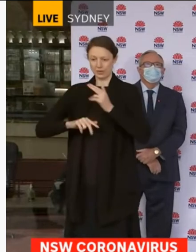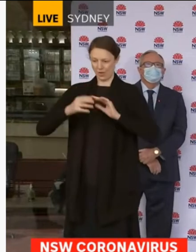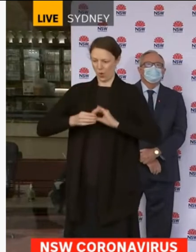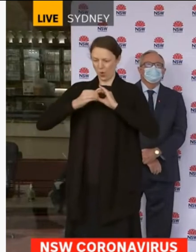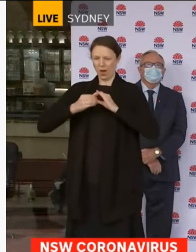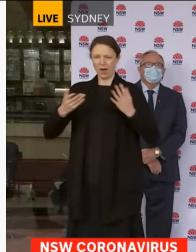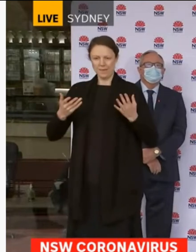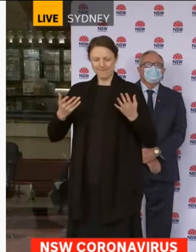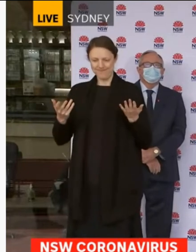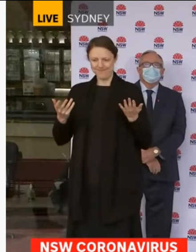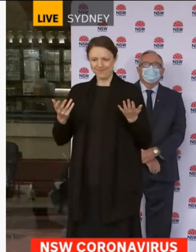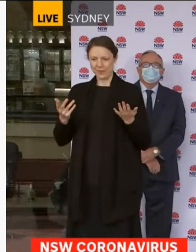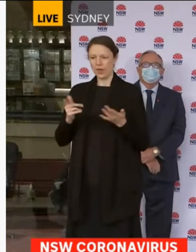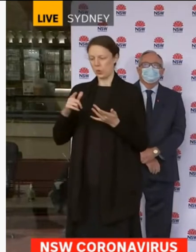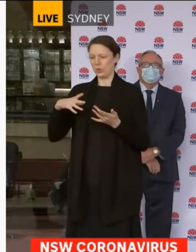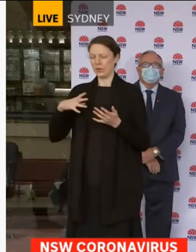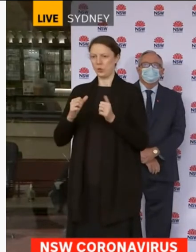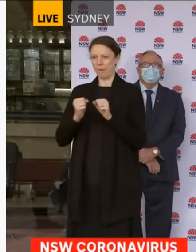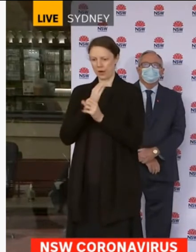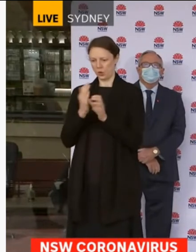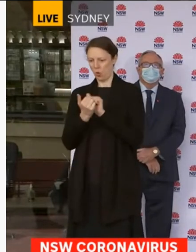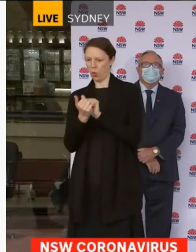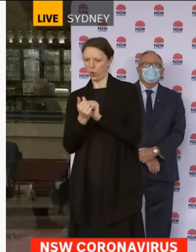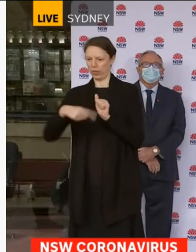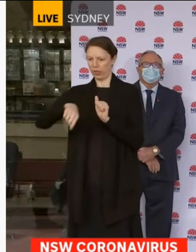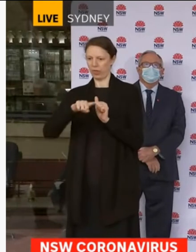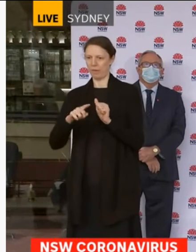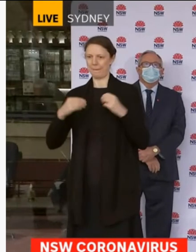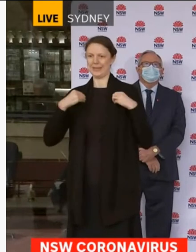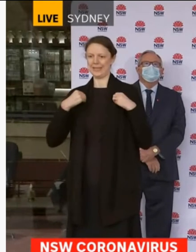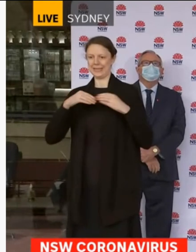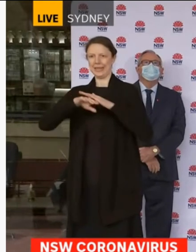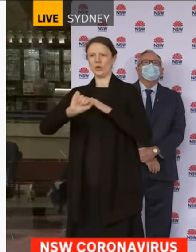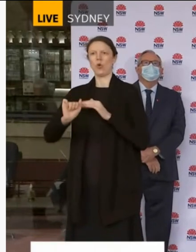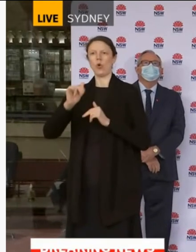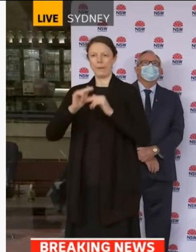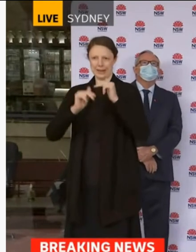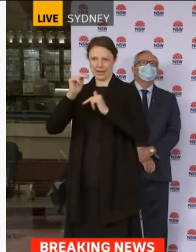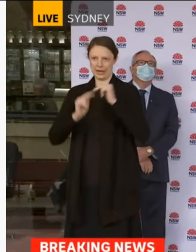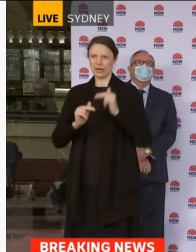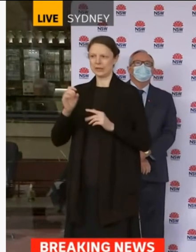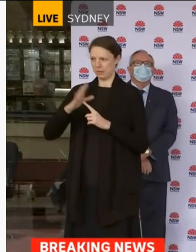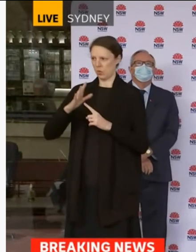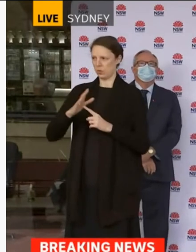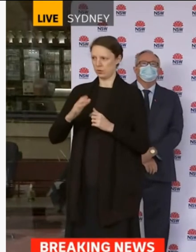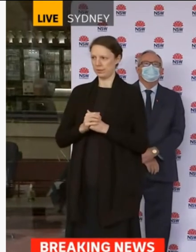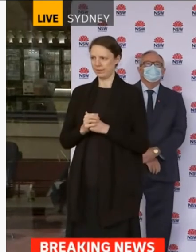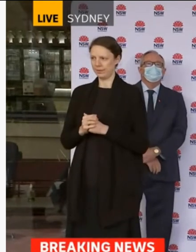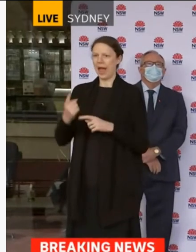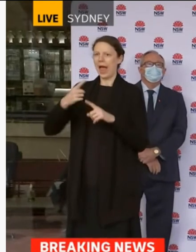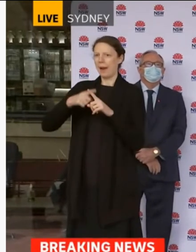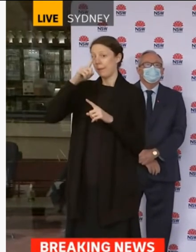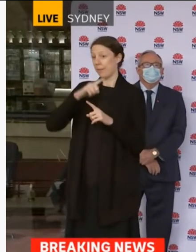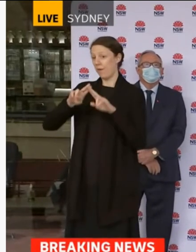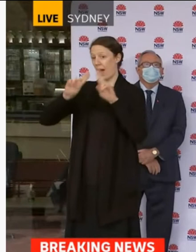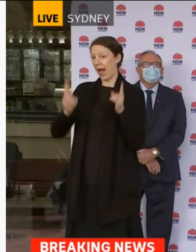basis, to make sure you're working with your tenants. If tenants are struggling during this period of time, including on a residential